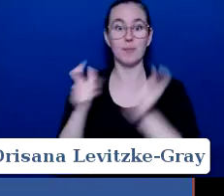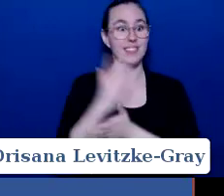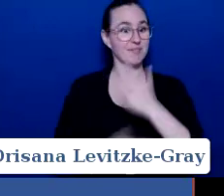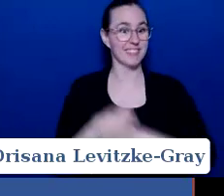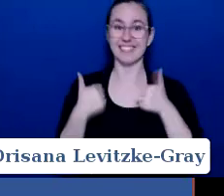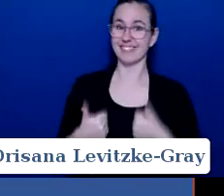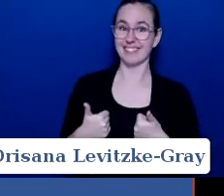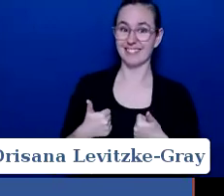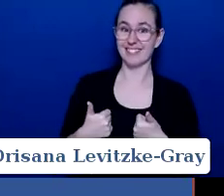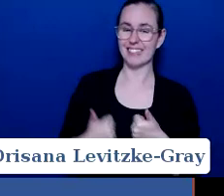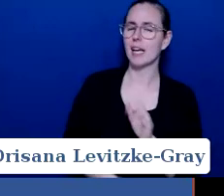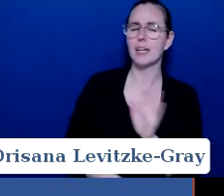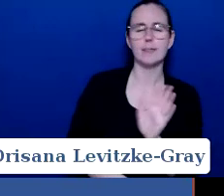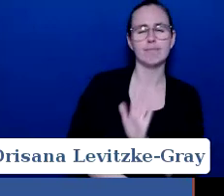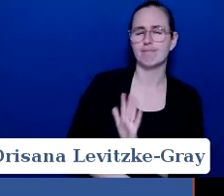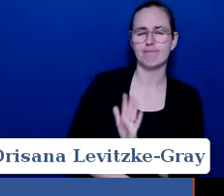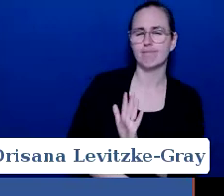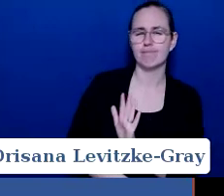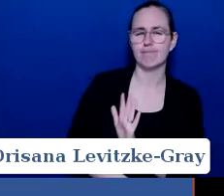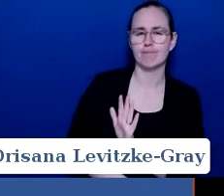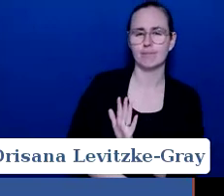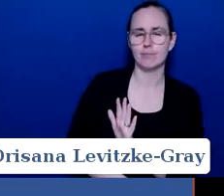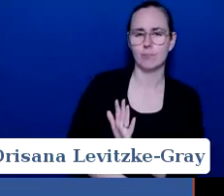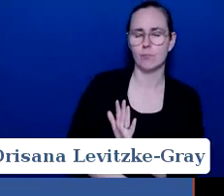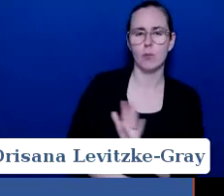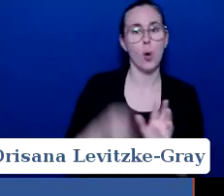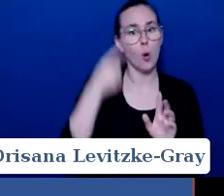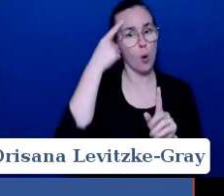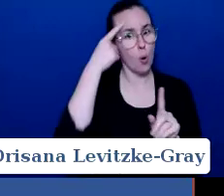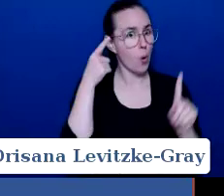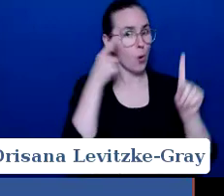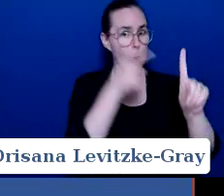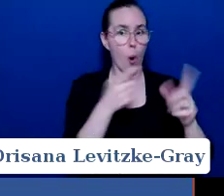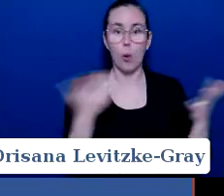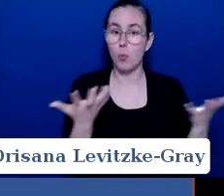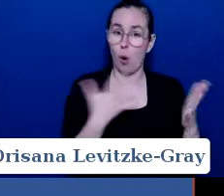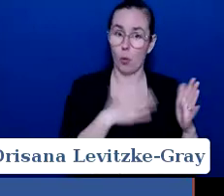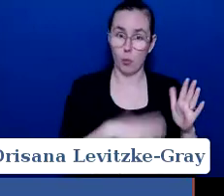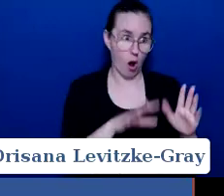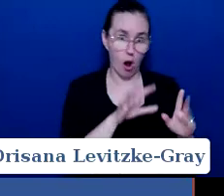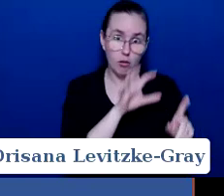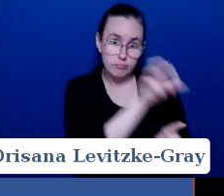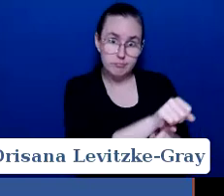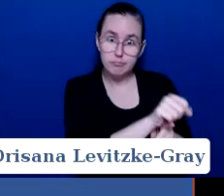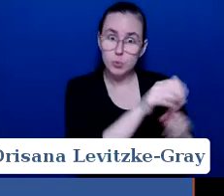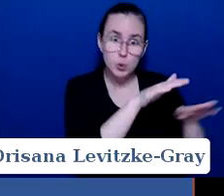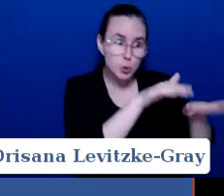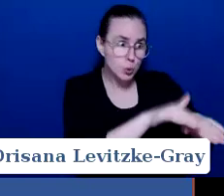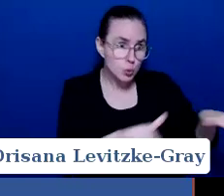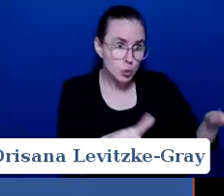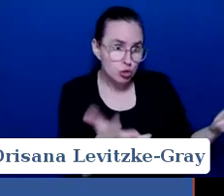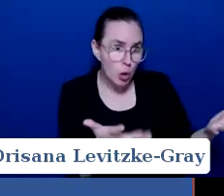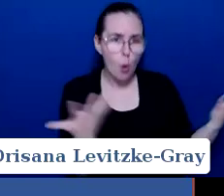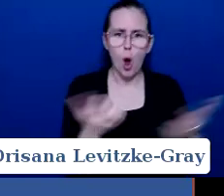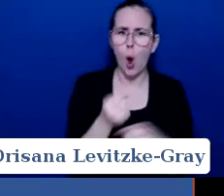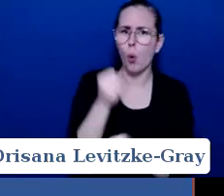working age adults, and possibly older persons, as well as their support needs, those people who may require and